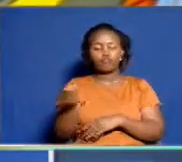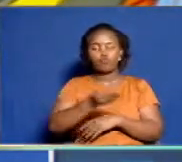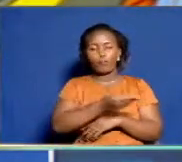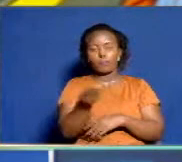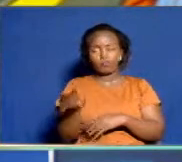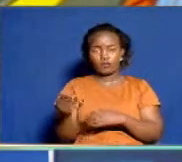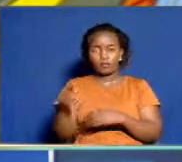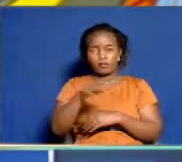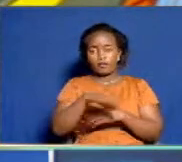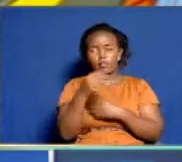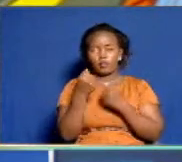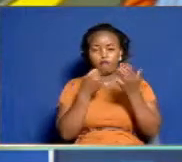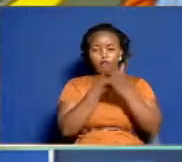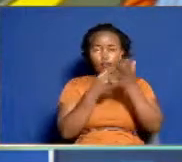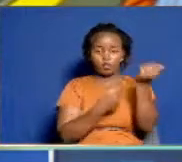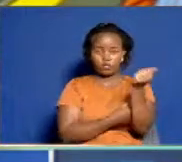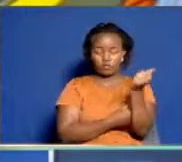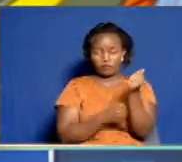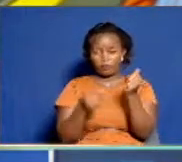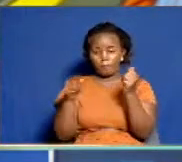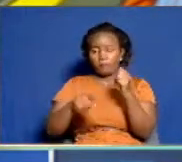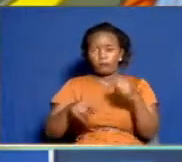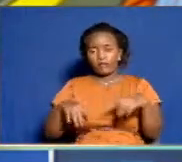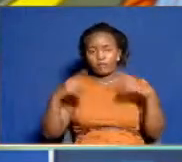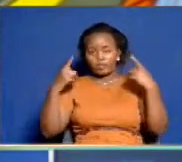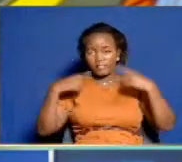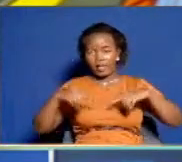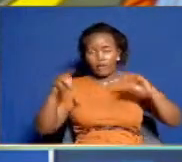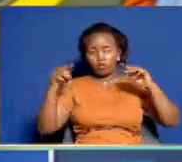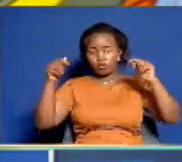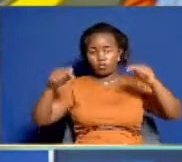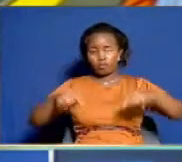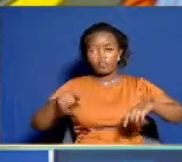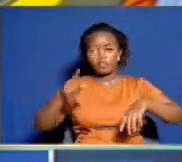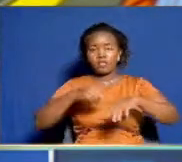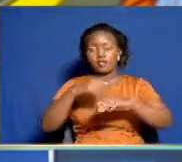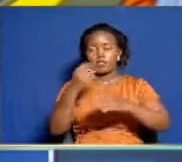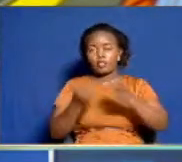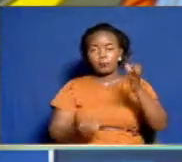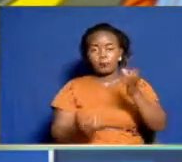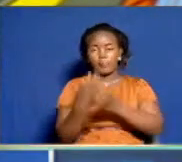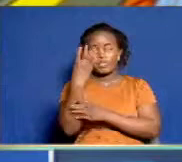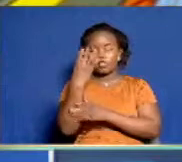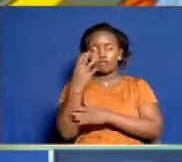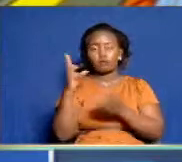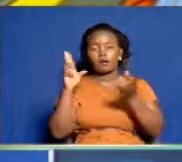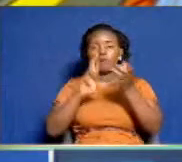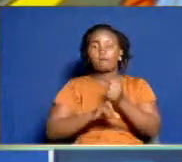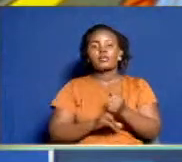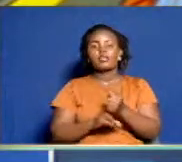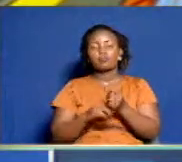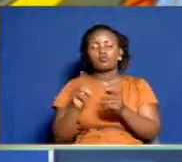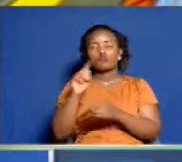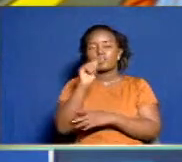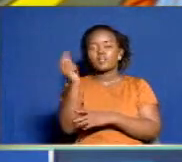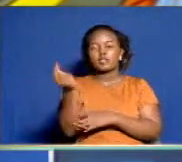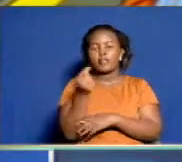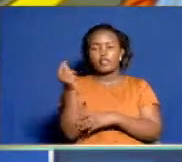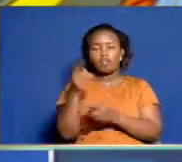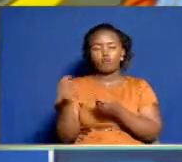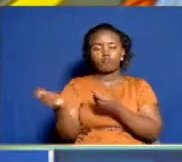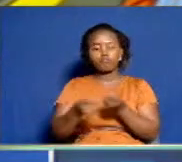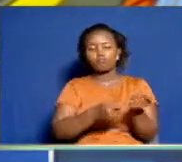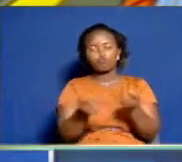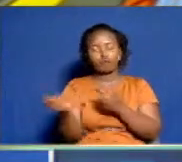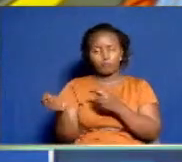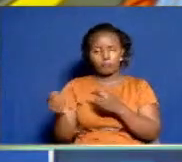Federation. This was unveiled today during the launch of a partnership between Kenya Table Tennis Federation and Visa Oshawa